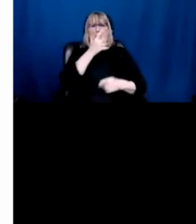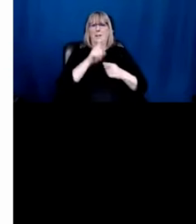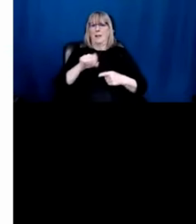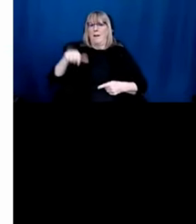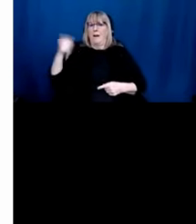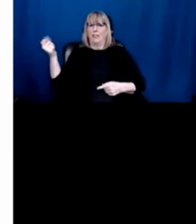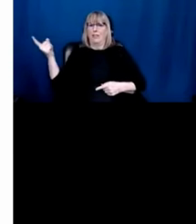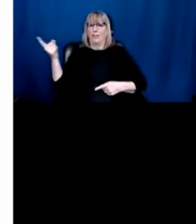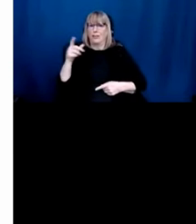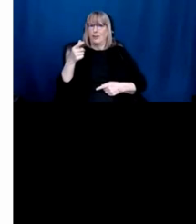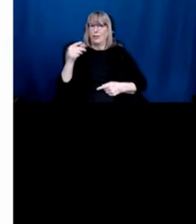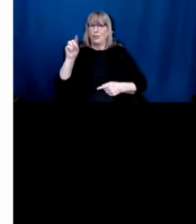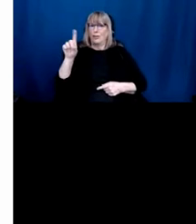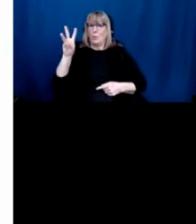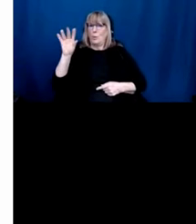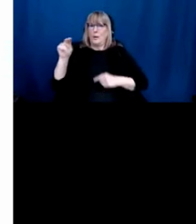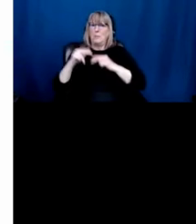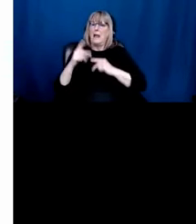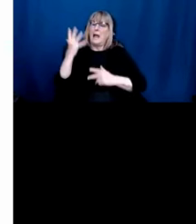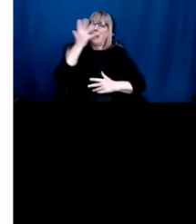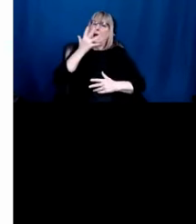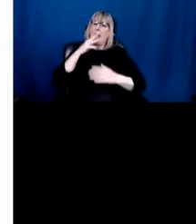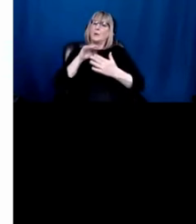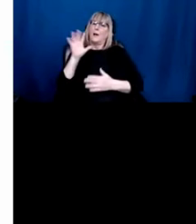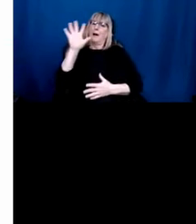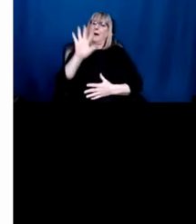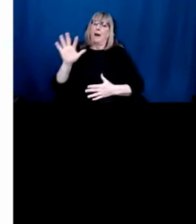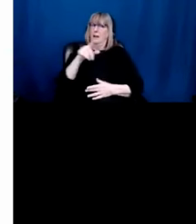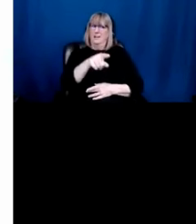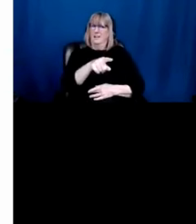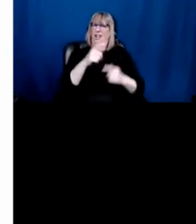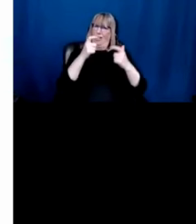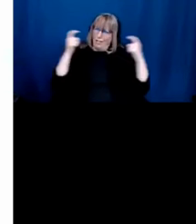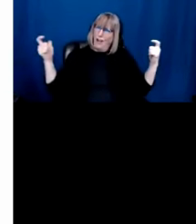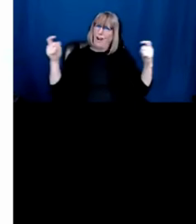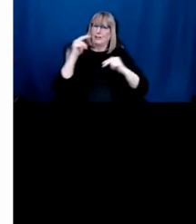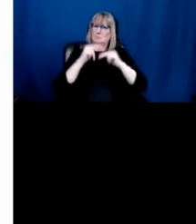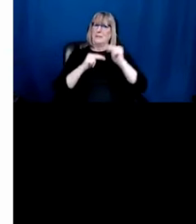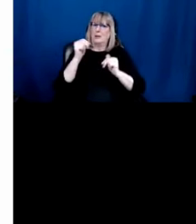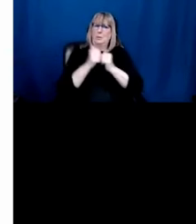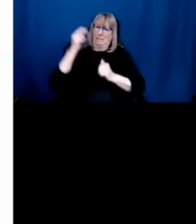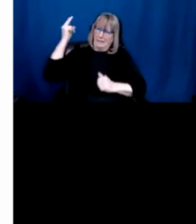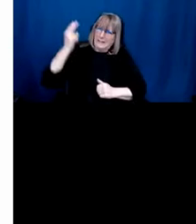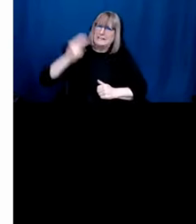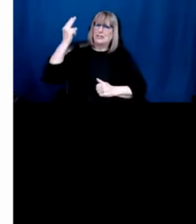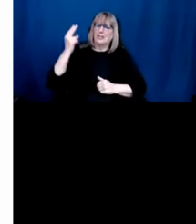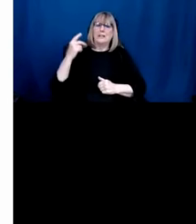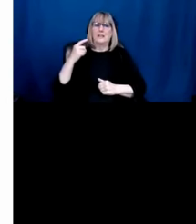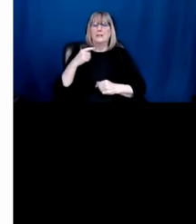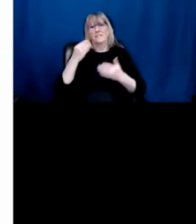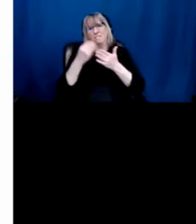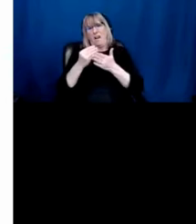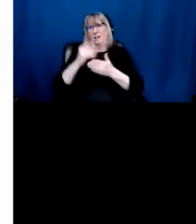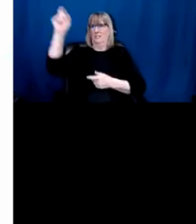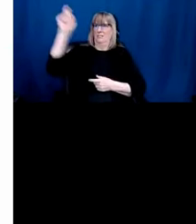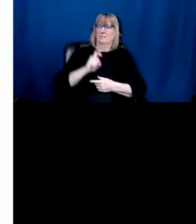a large building with a big history, and the funding that was available. Los which we're cambios grateful for, fueron